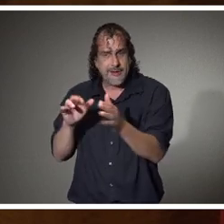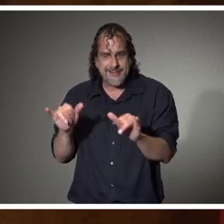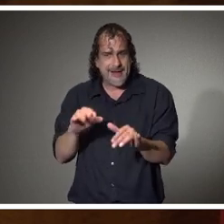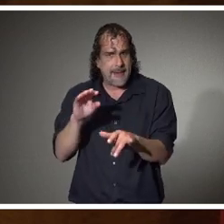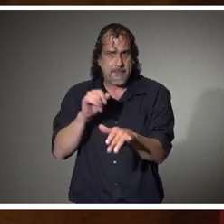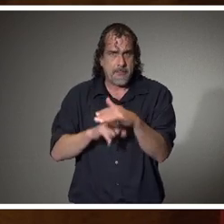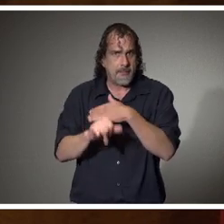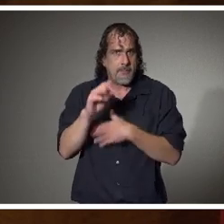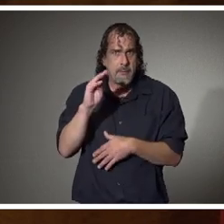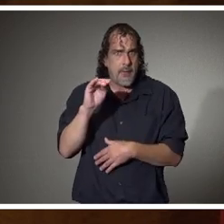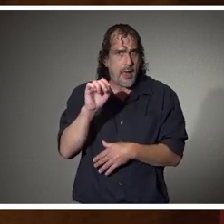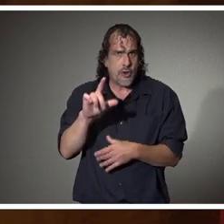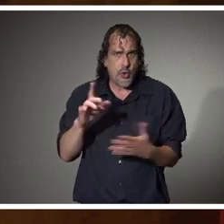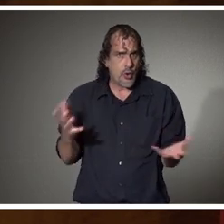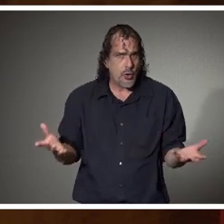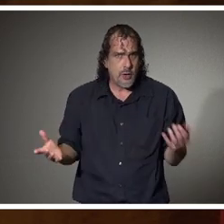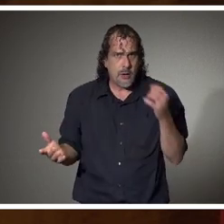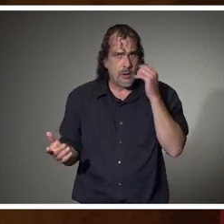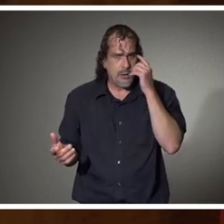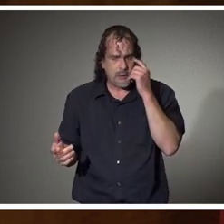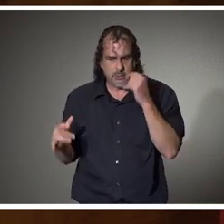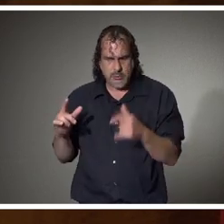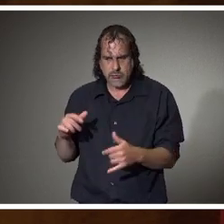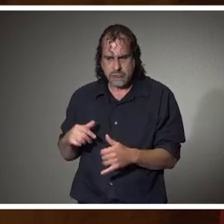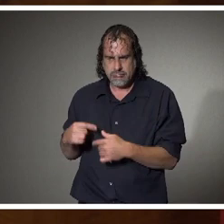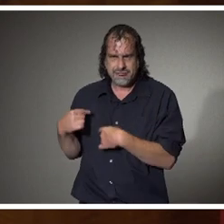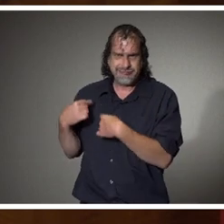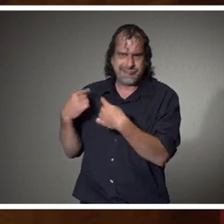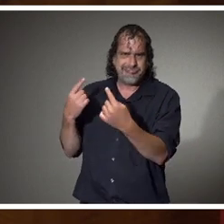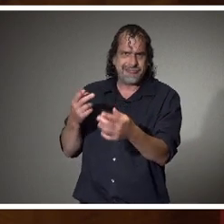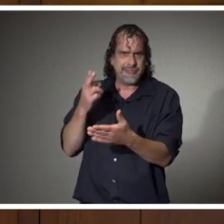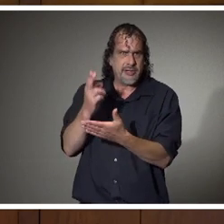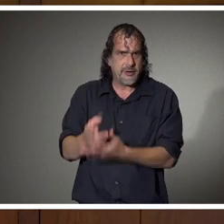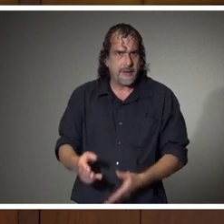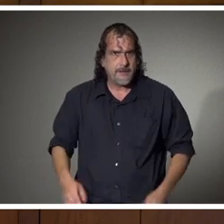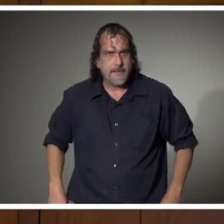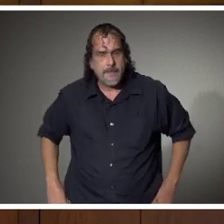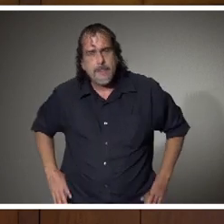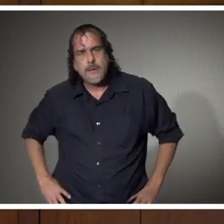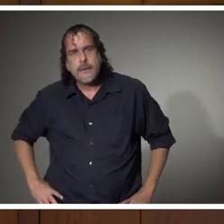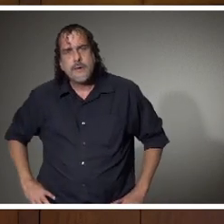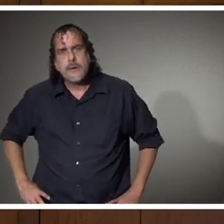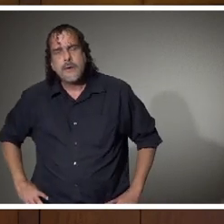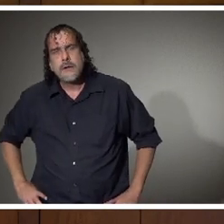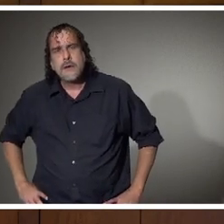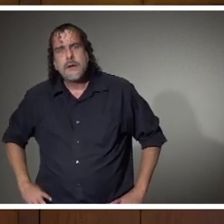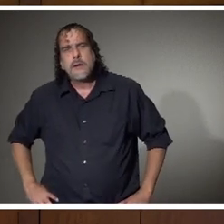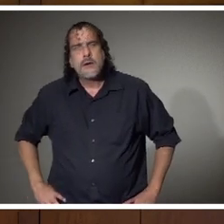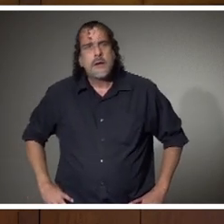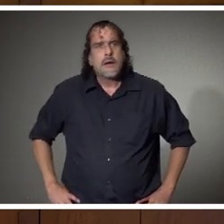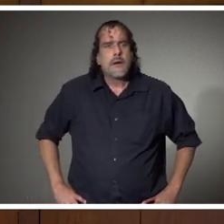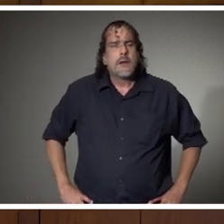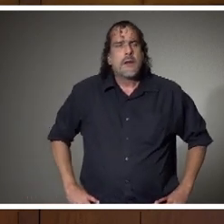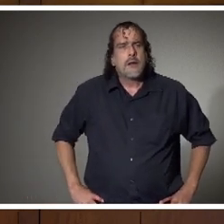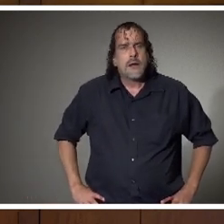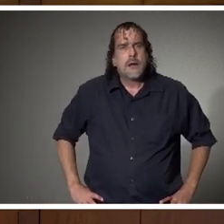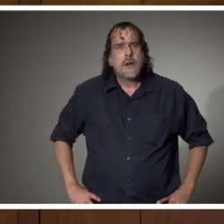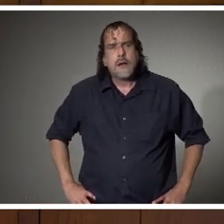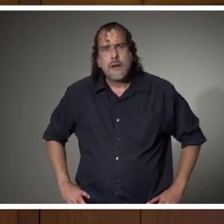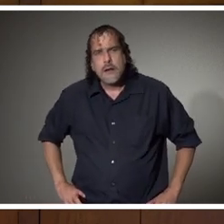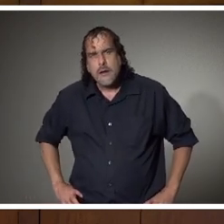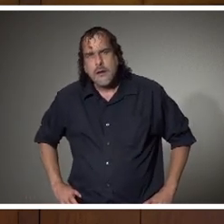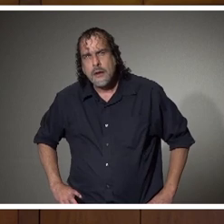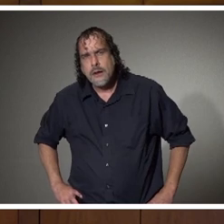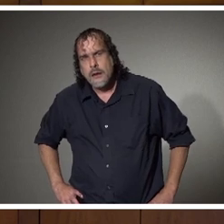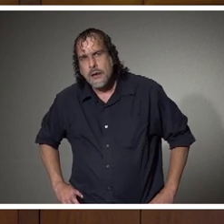And so there's pretty historical precedent to that. Do you have, I mean, just for, so I can look it up, and because you read it kind of